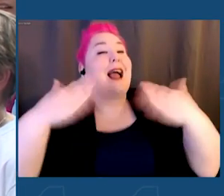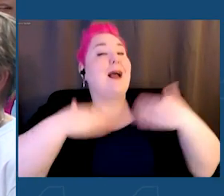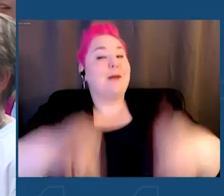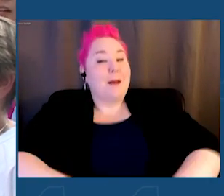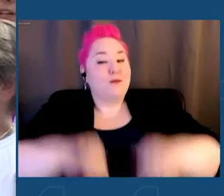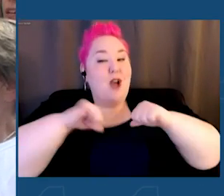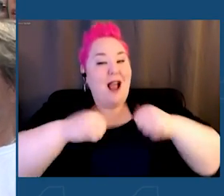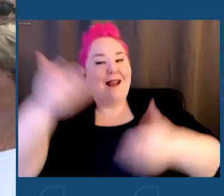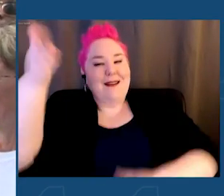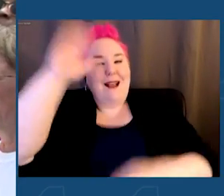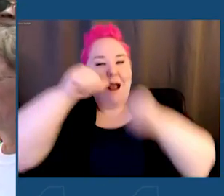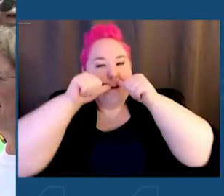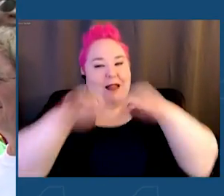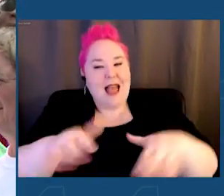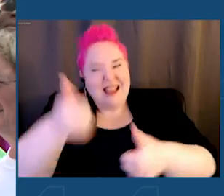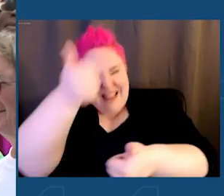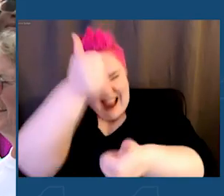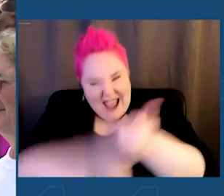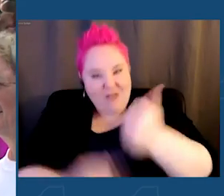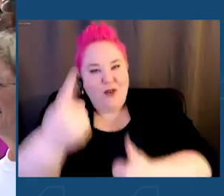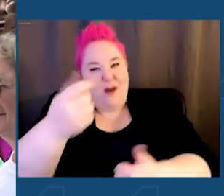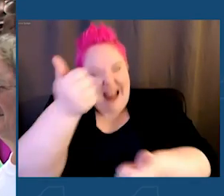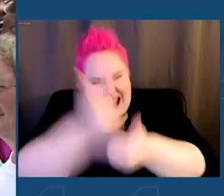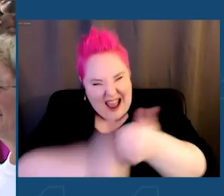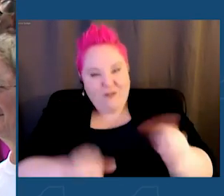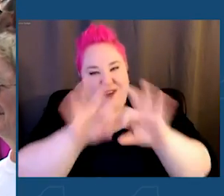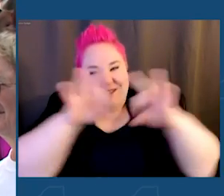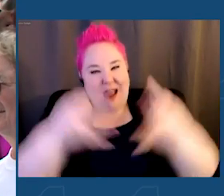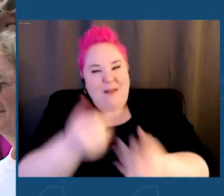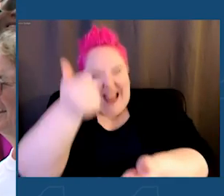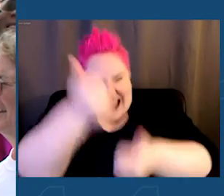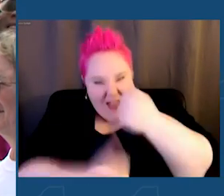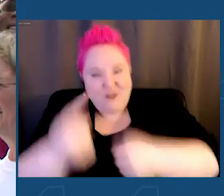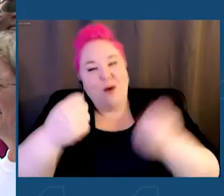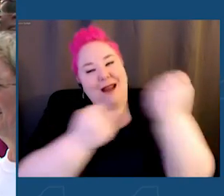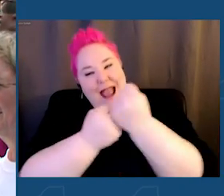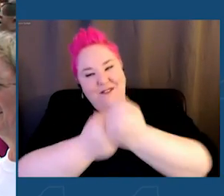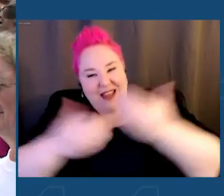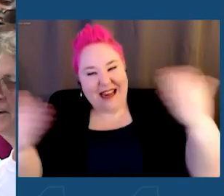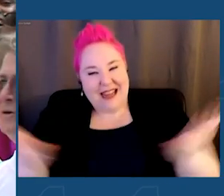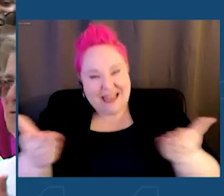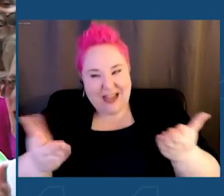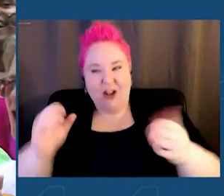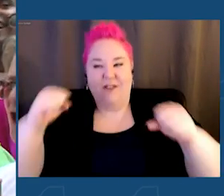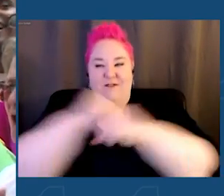bless every family member, every loved one, and every advocate who's here today fighting for our